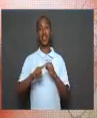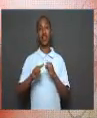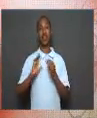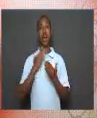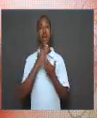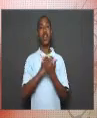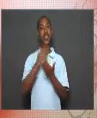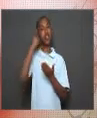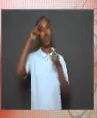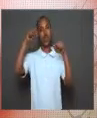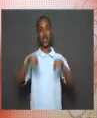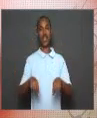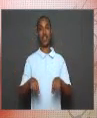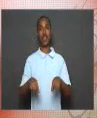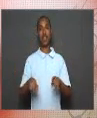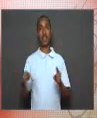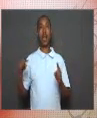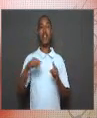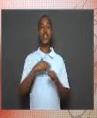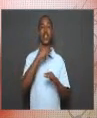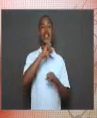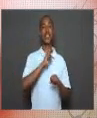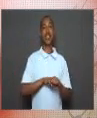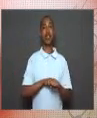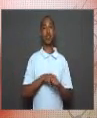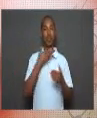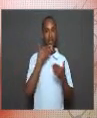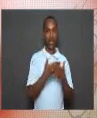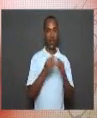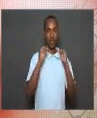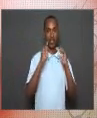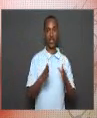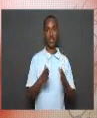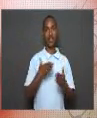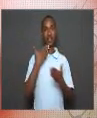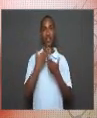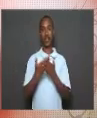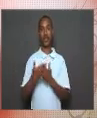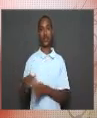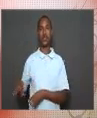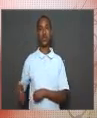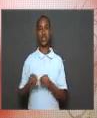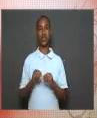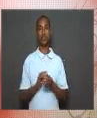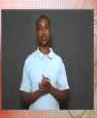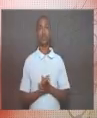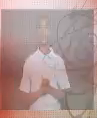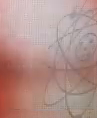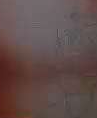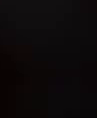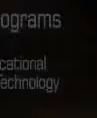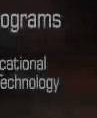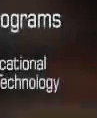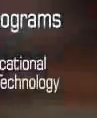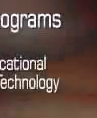the end of our lesson for today. Until next time, thank you, teacher. Thank you, students.